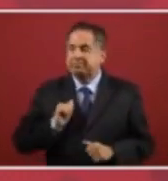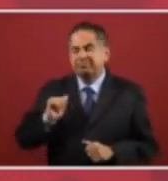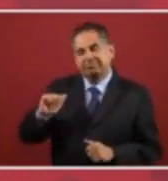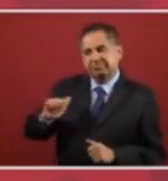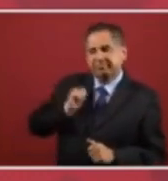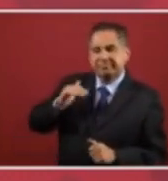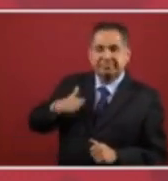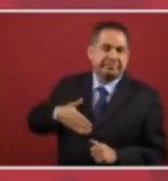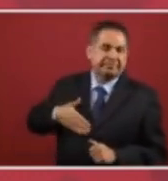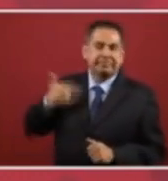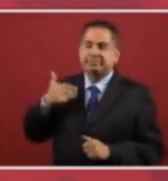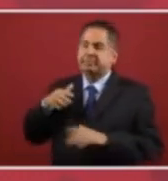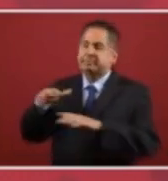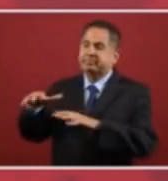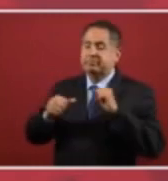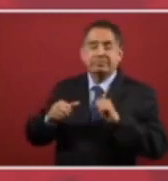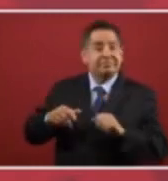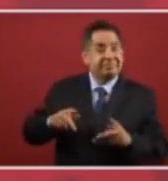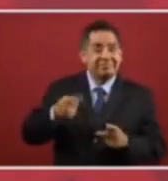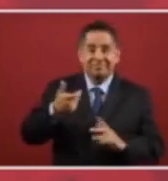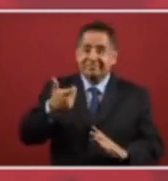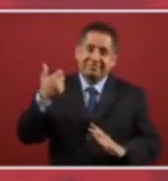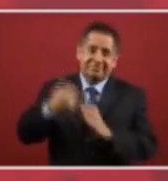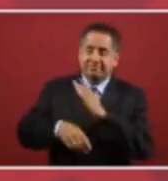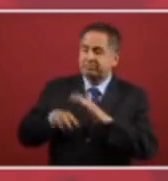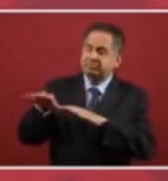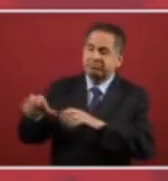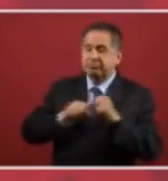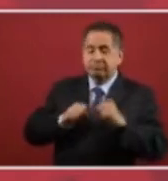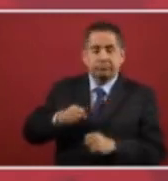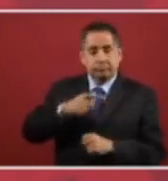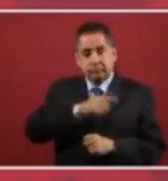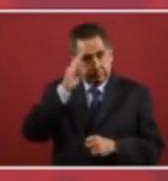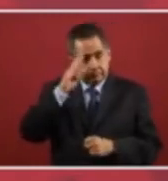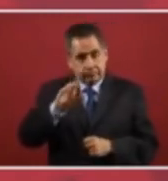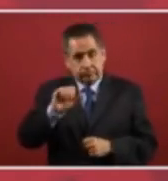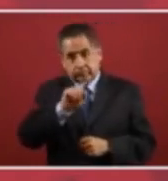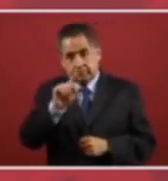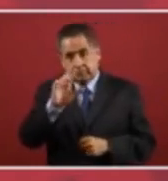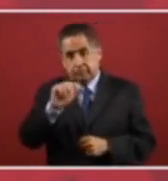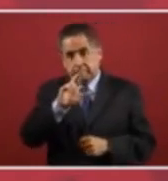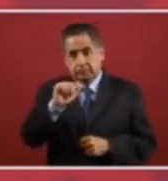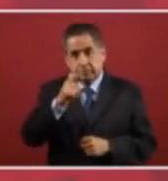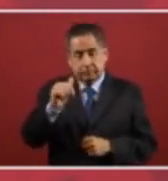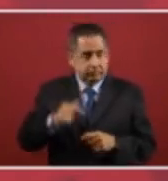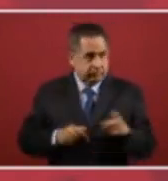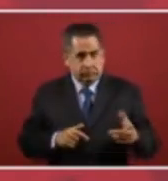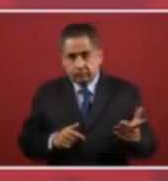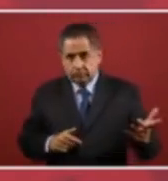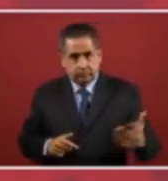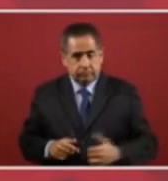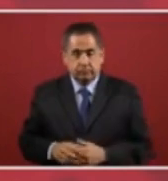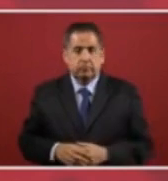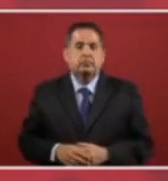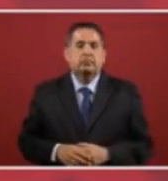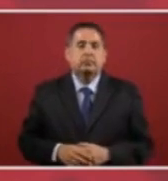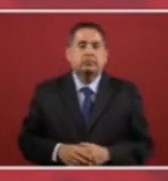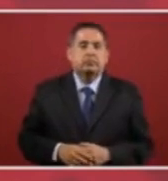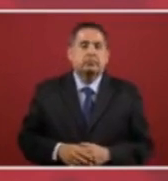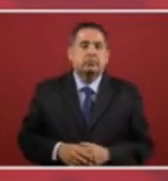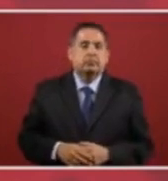or he benefited del remate, from the sale del señor Rascarga. From Rascarga.